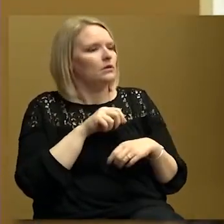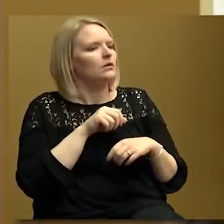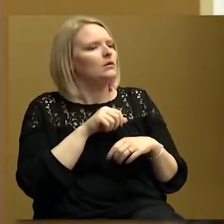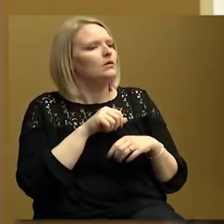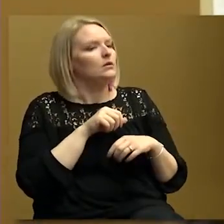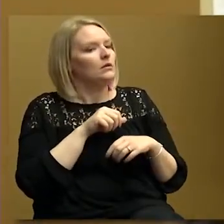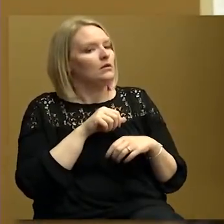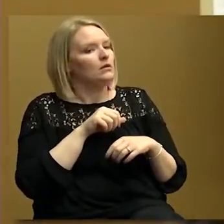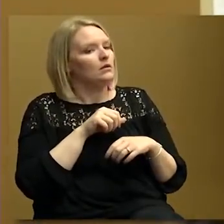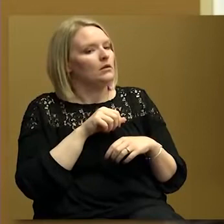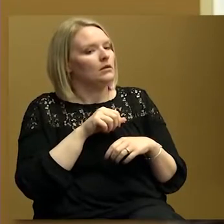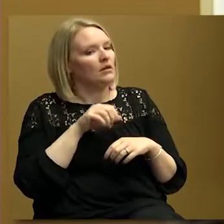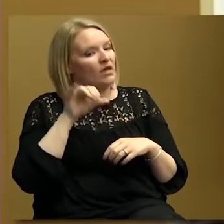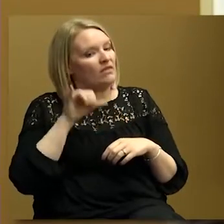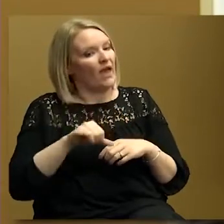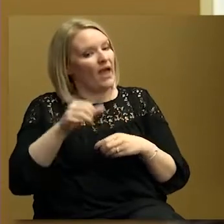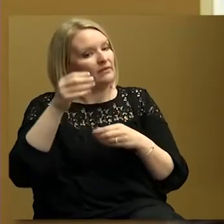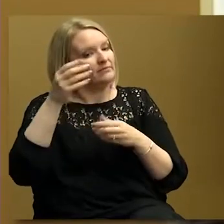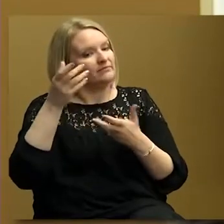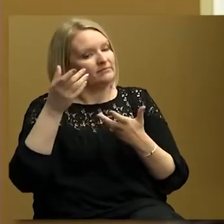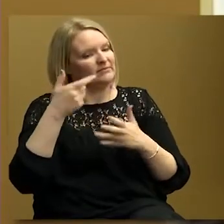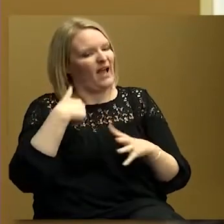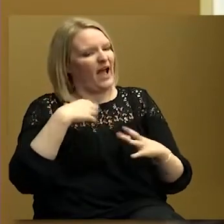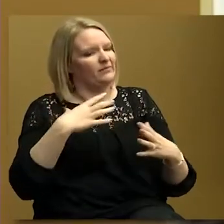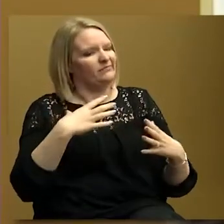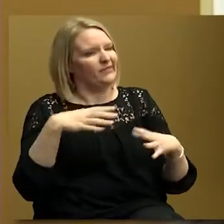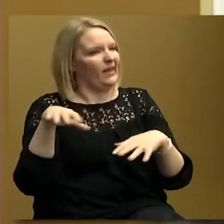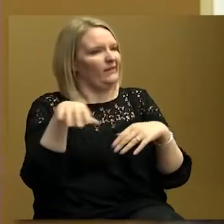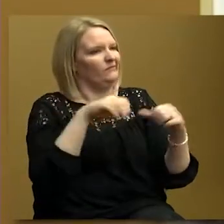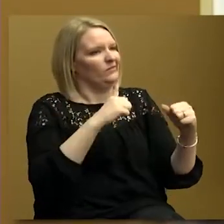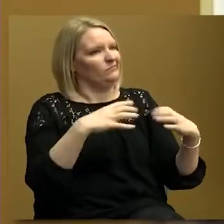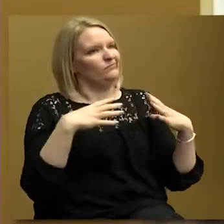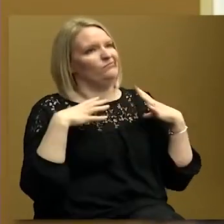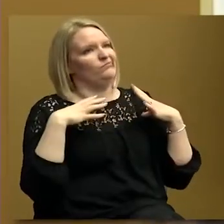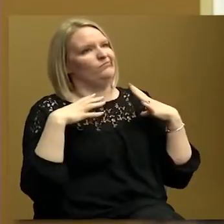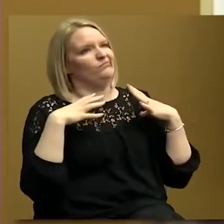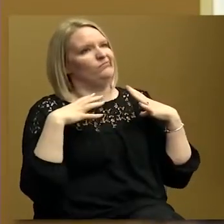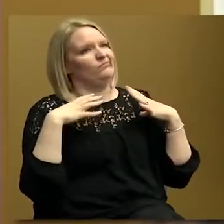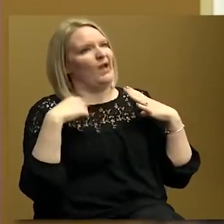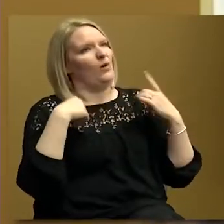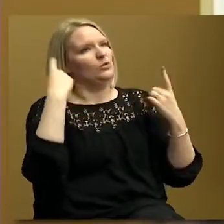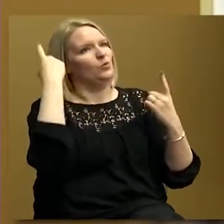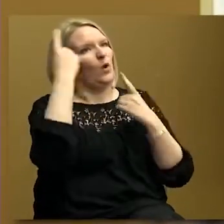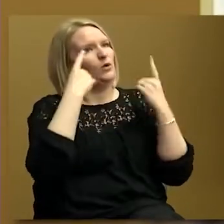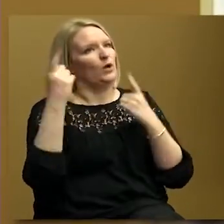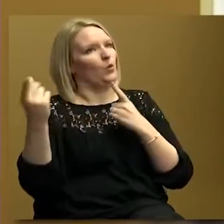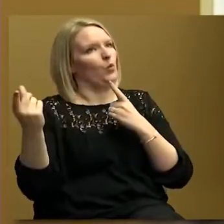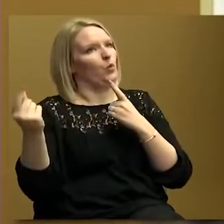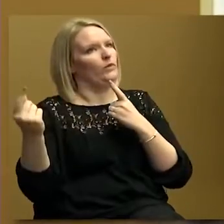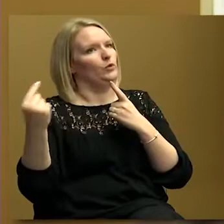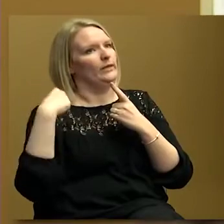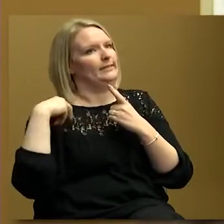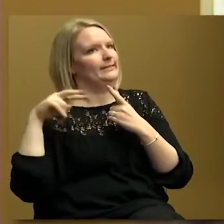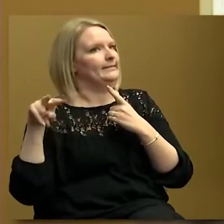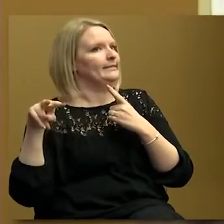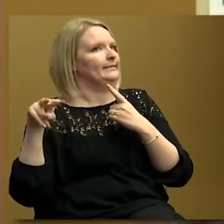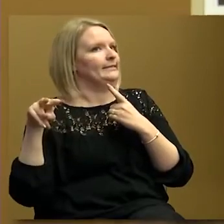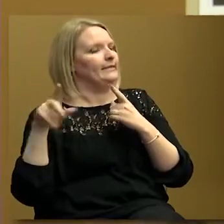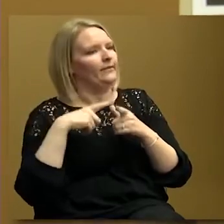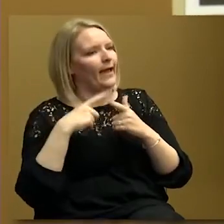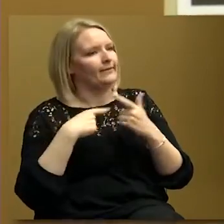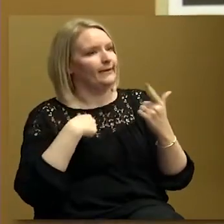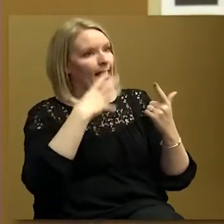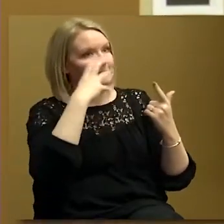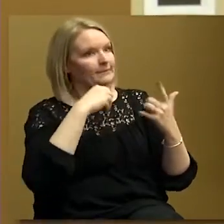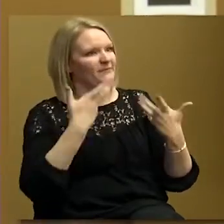have called a nice long sabbatical, where I just sat and wondered what the poor folks were doing, and then I, kind of woke up from my nap